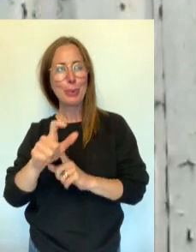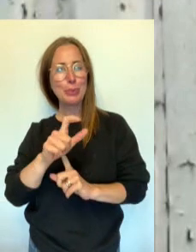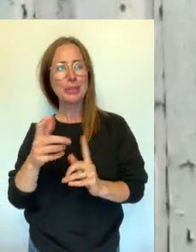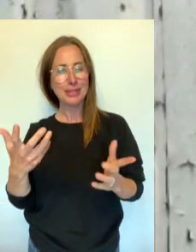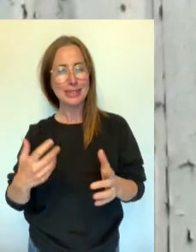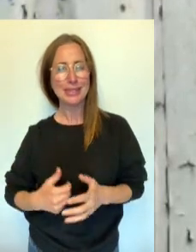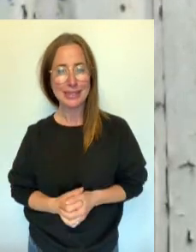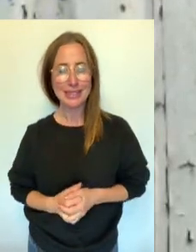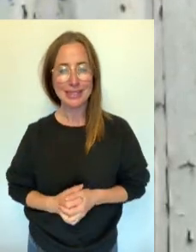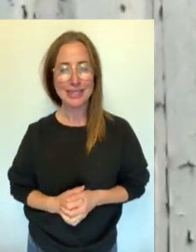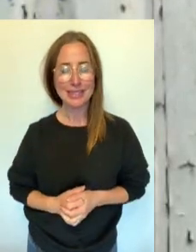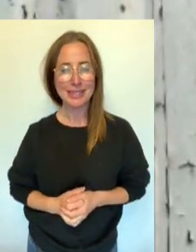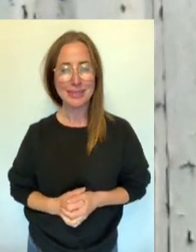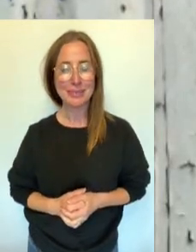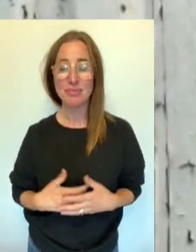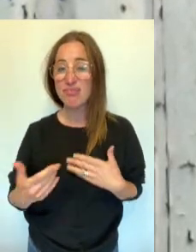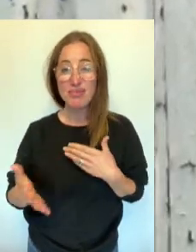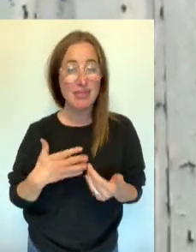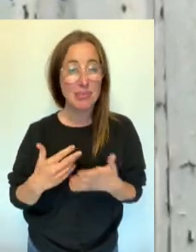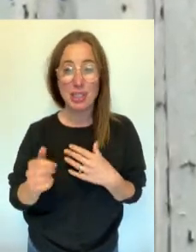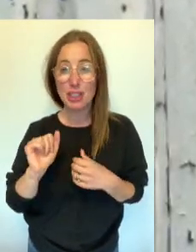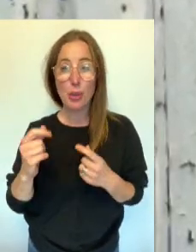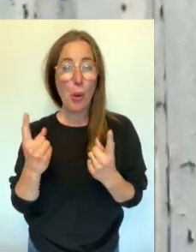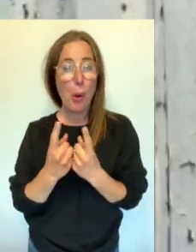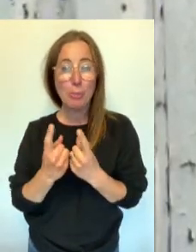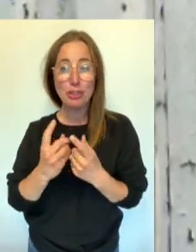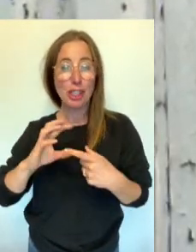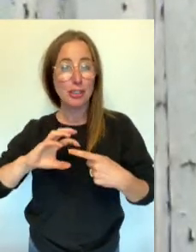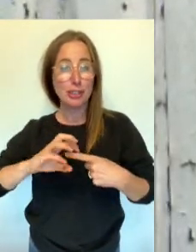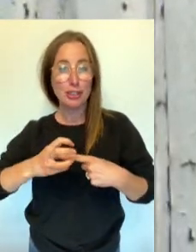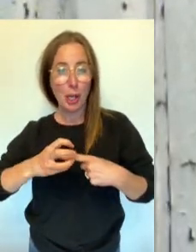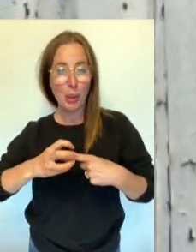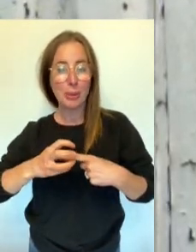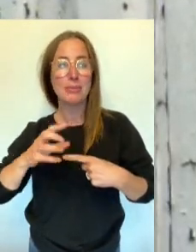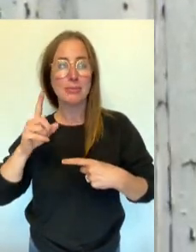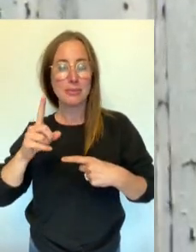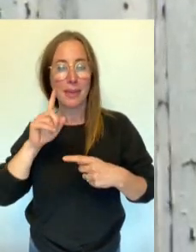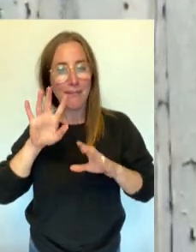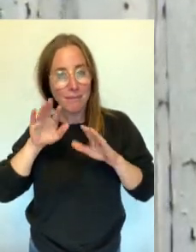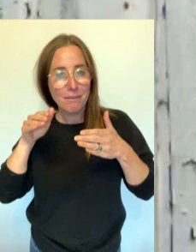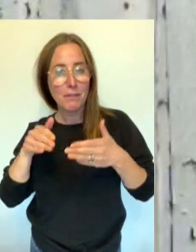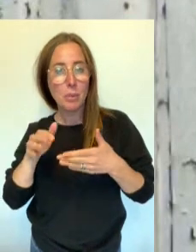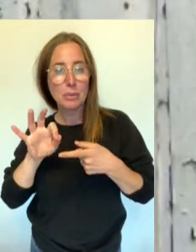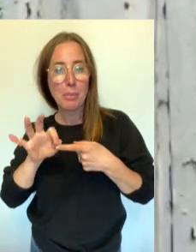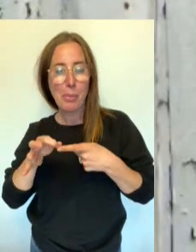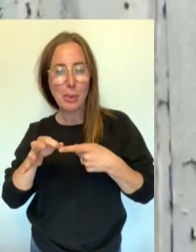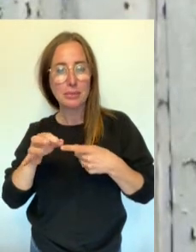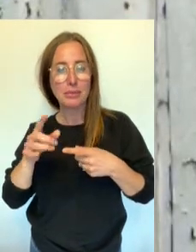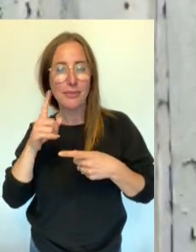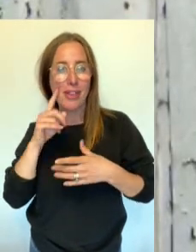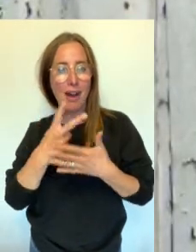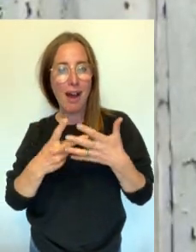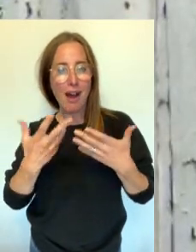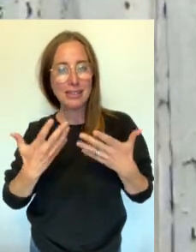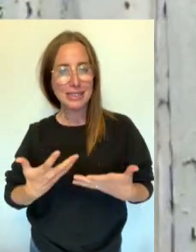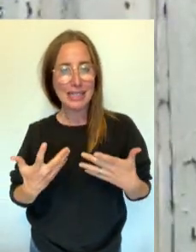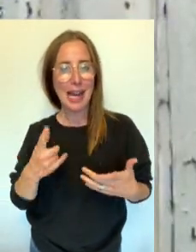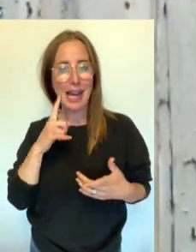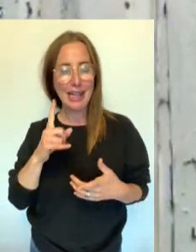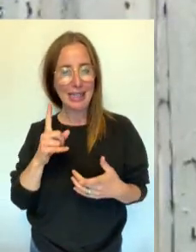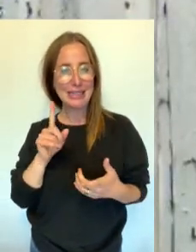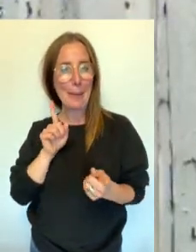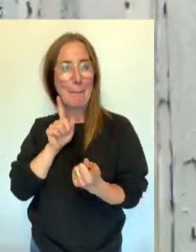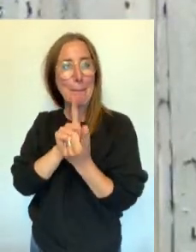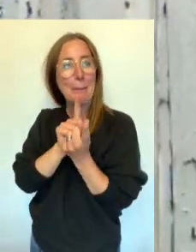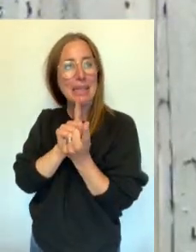So no matter what your object is, the focus point is the idea of a meeting point that draws people together.